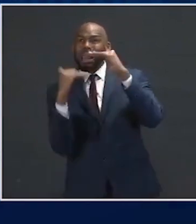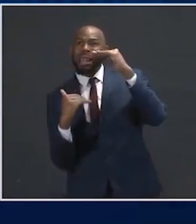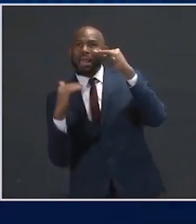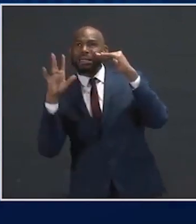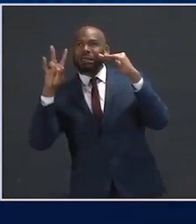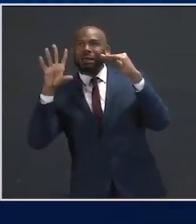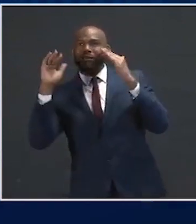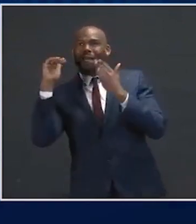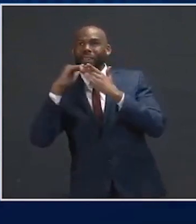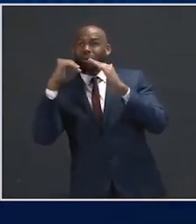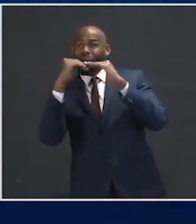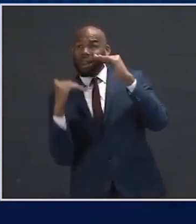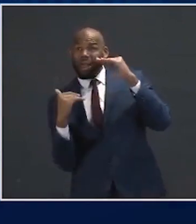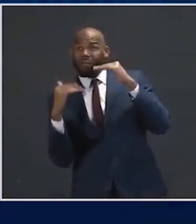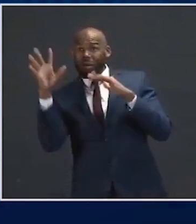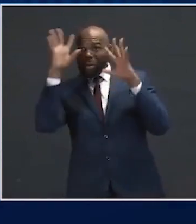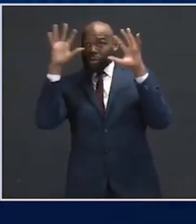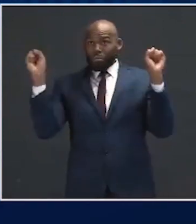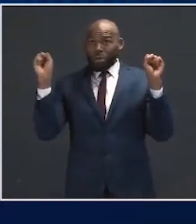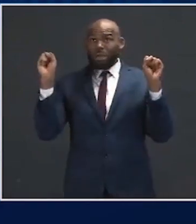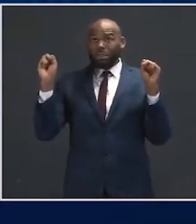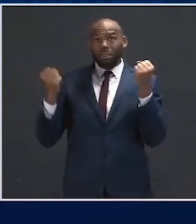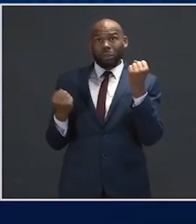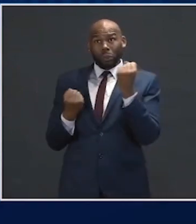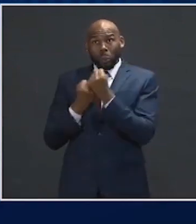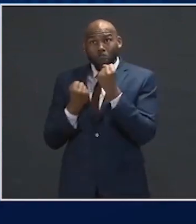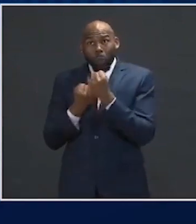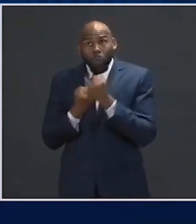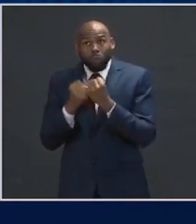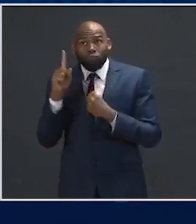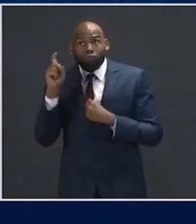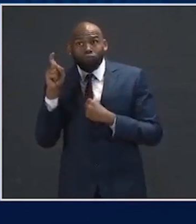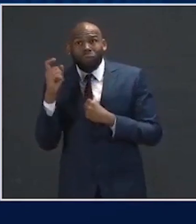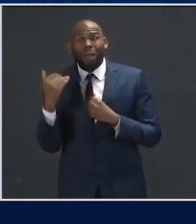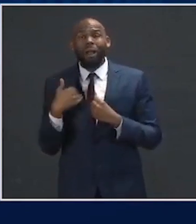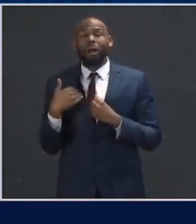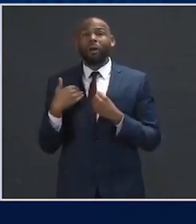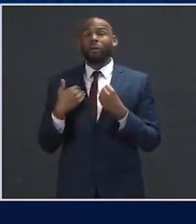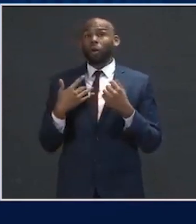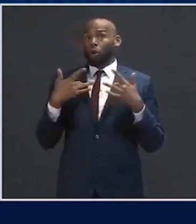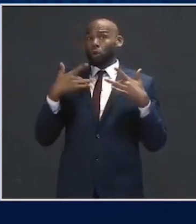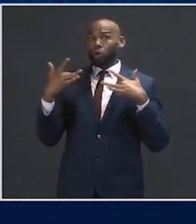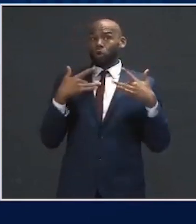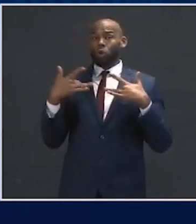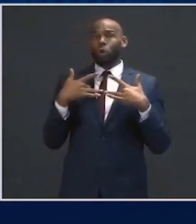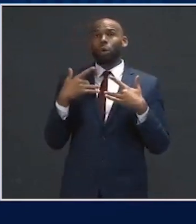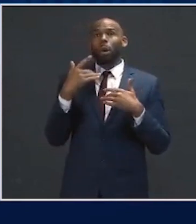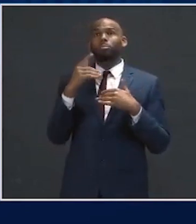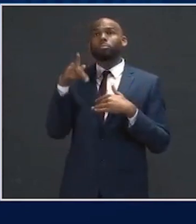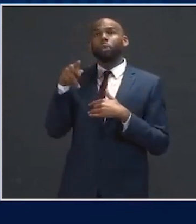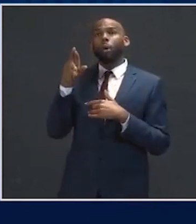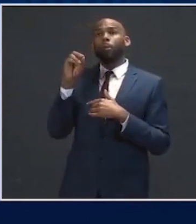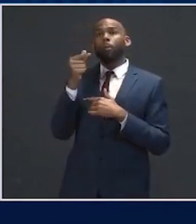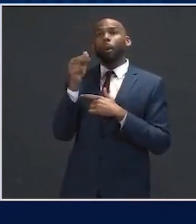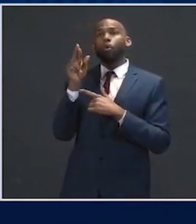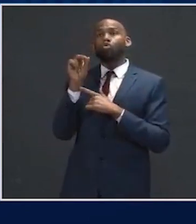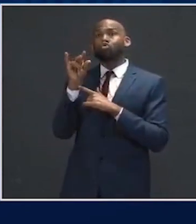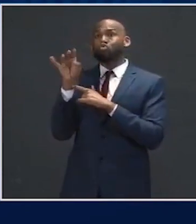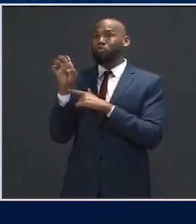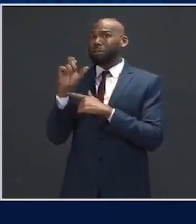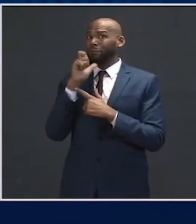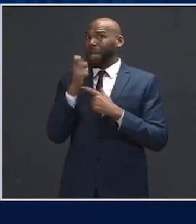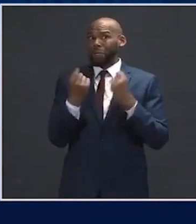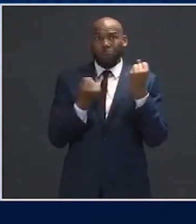something that President Biden supports? And does he have any concerns that progressives might not be on board with that? Well, the president has